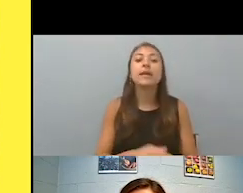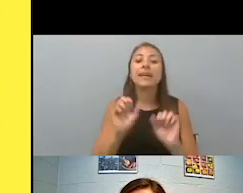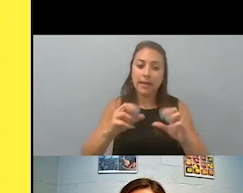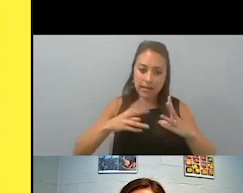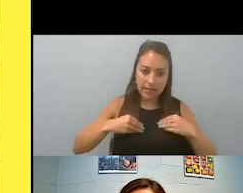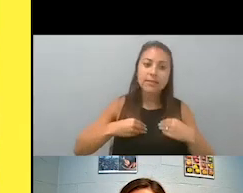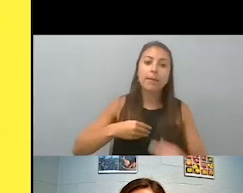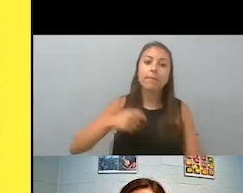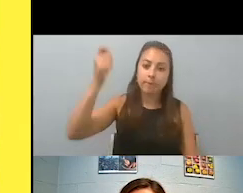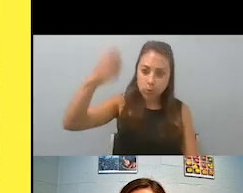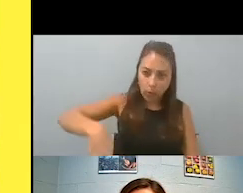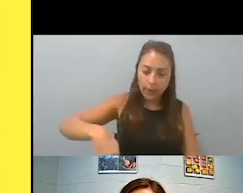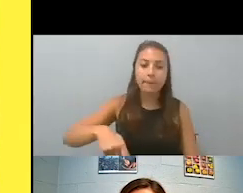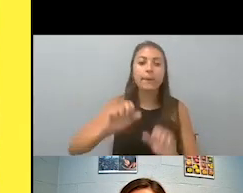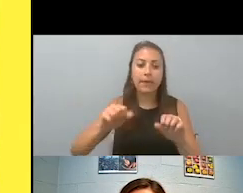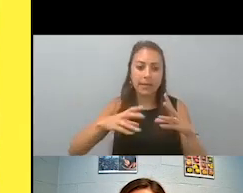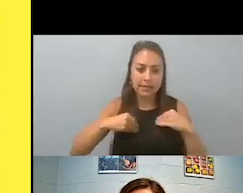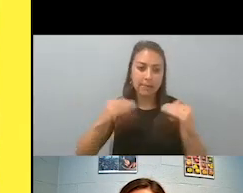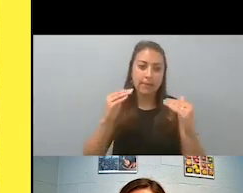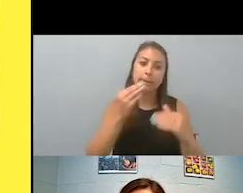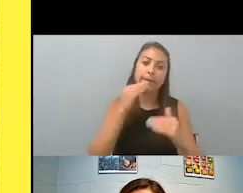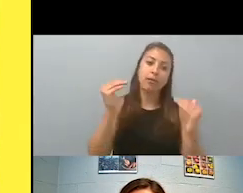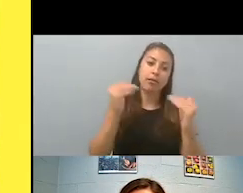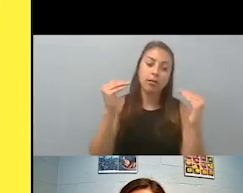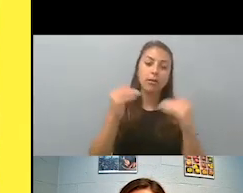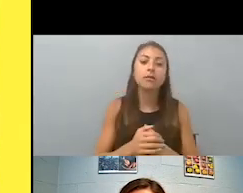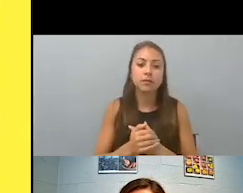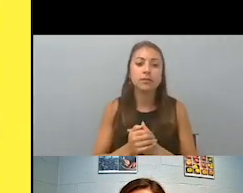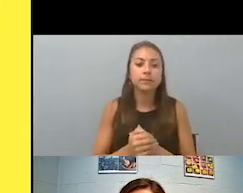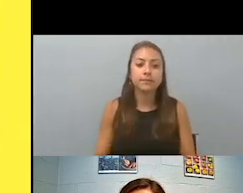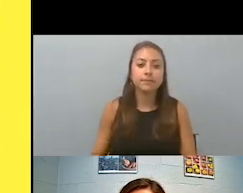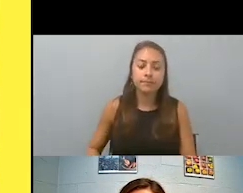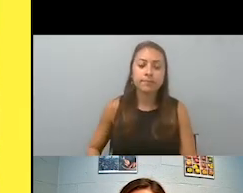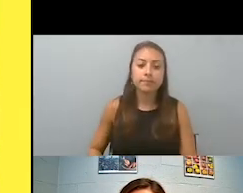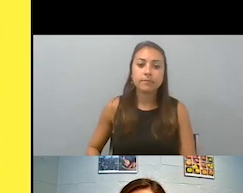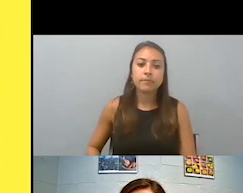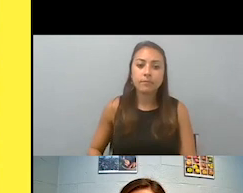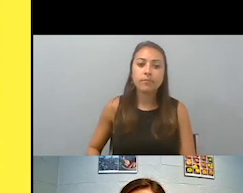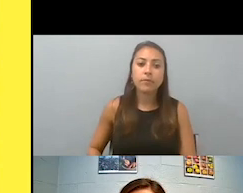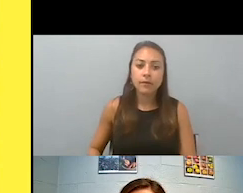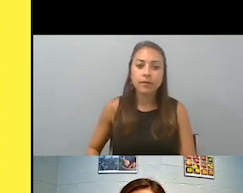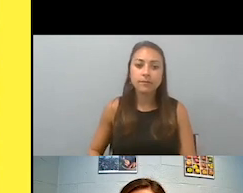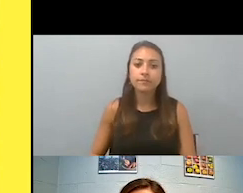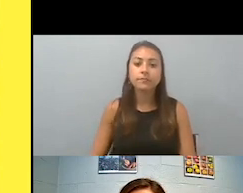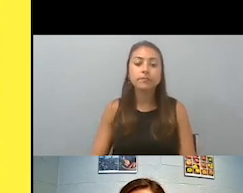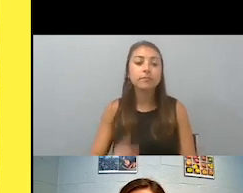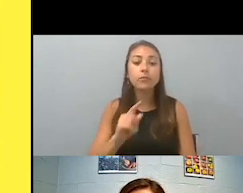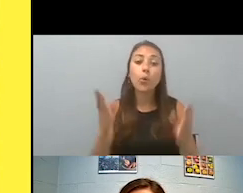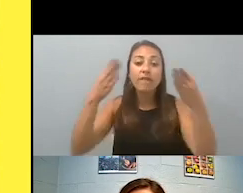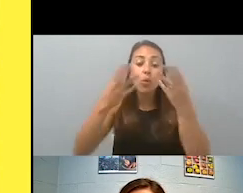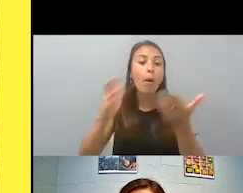well. We focus on doing a really good grass-fed Angus beef burger